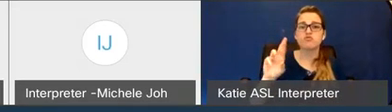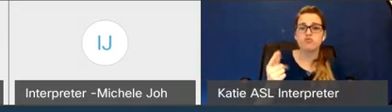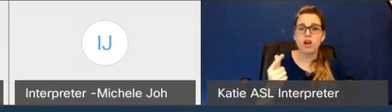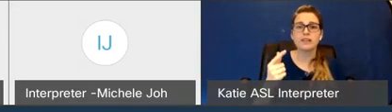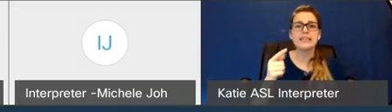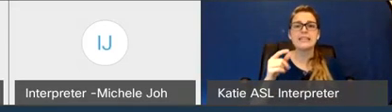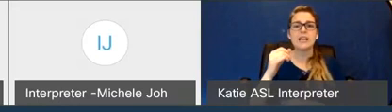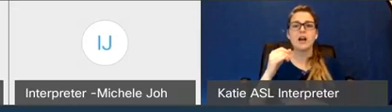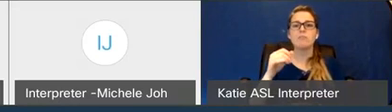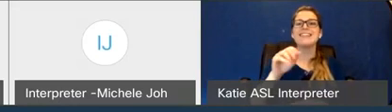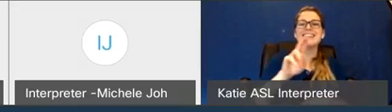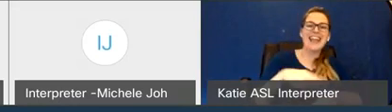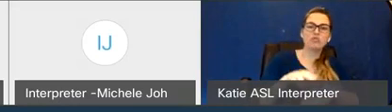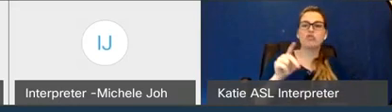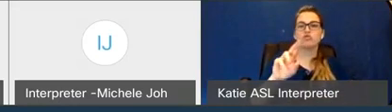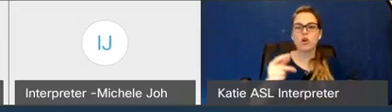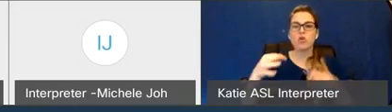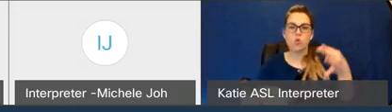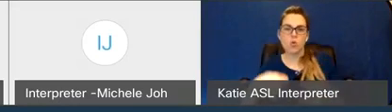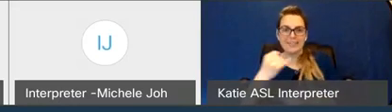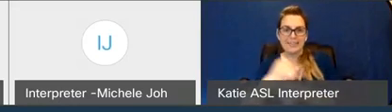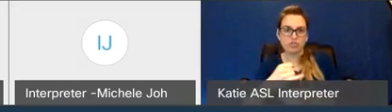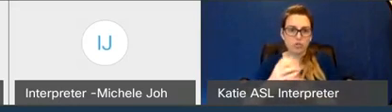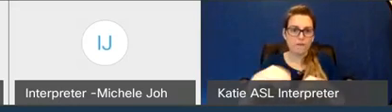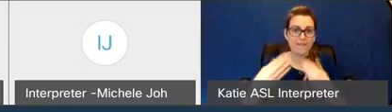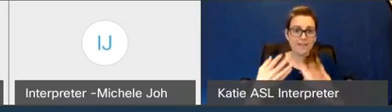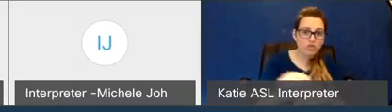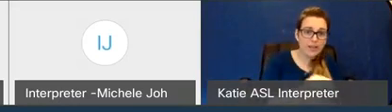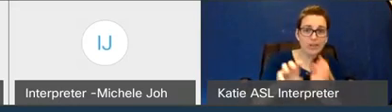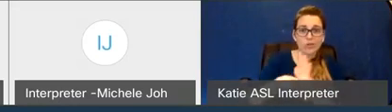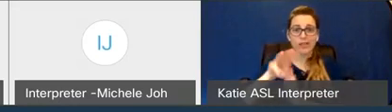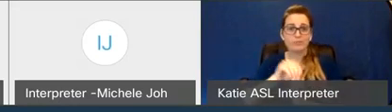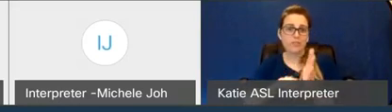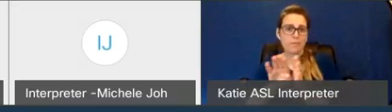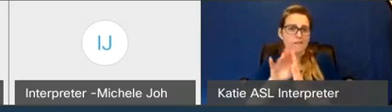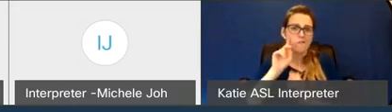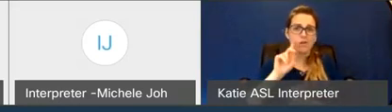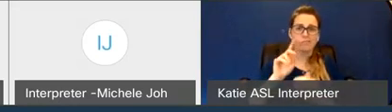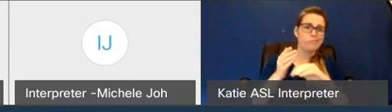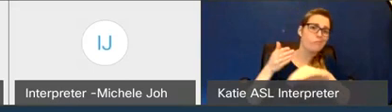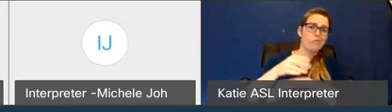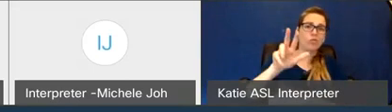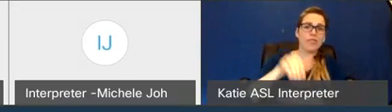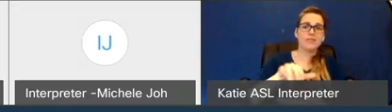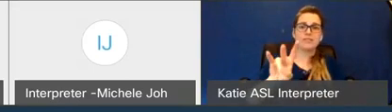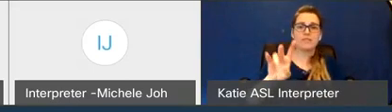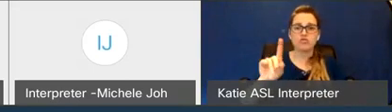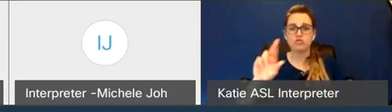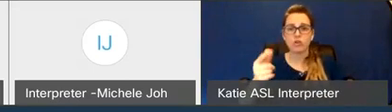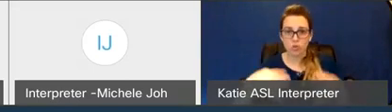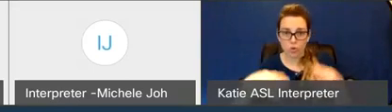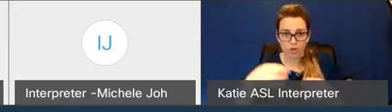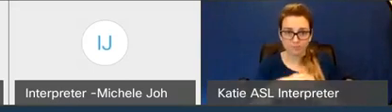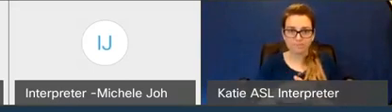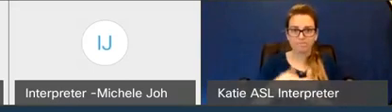for over 3,700 drug courts. He chaired the committee that wrote the Bureau of Justice Assistance's Drug